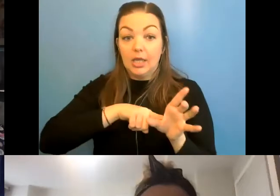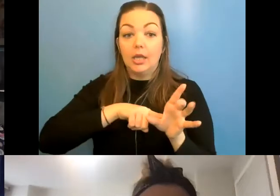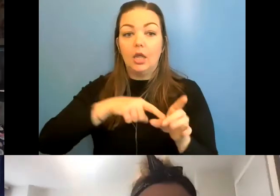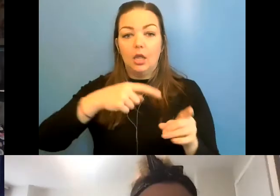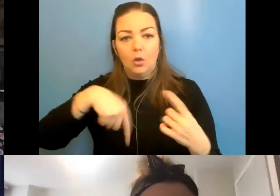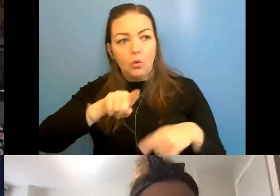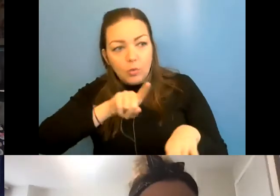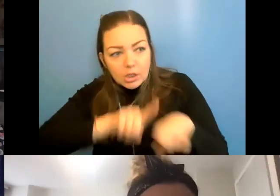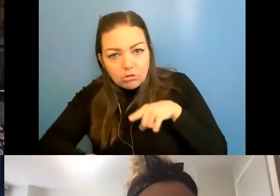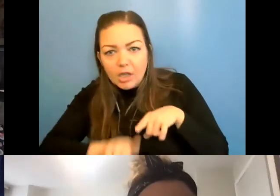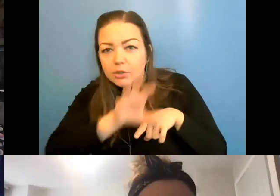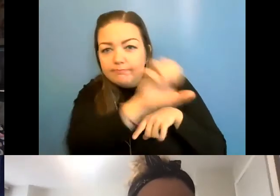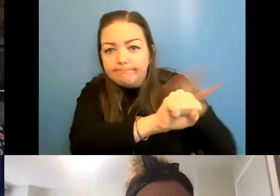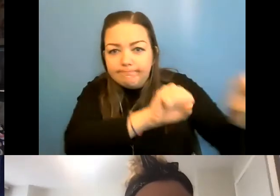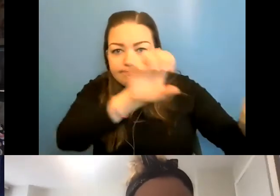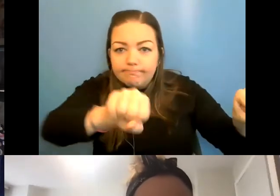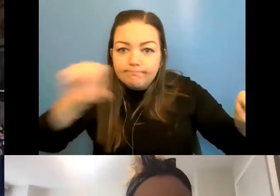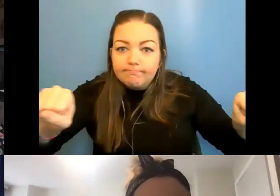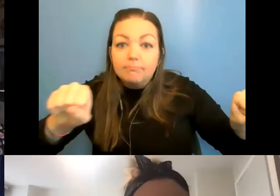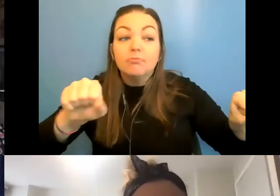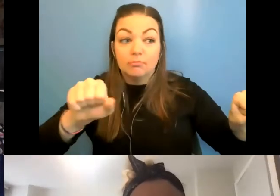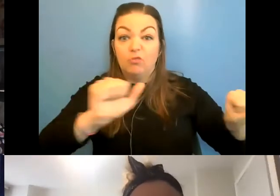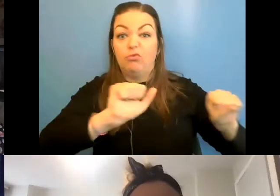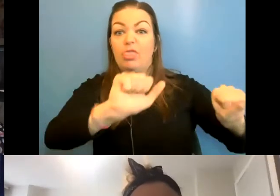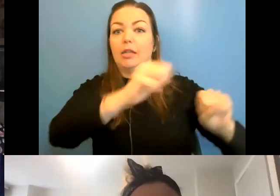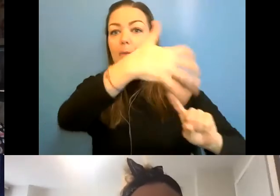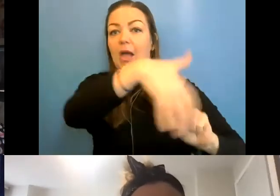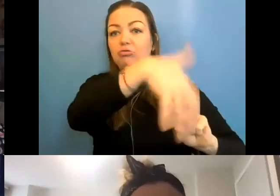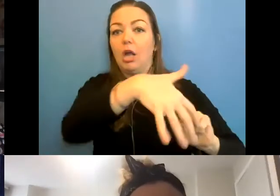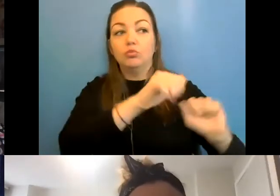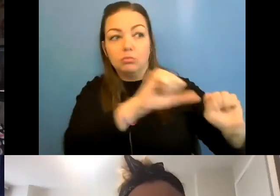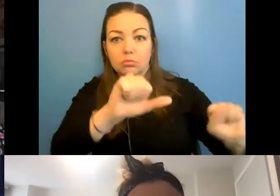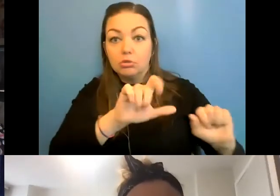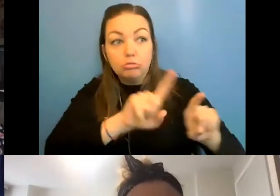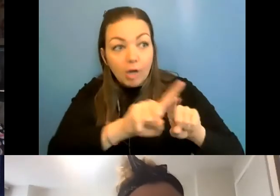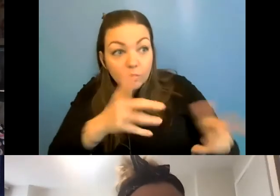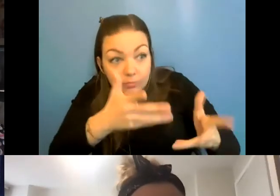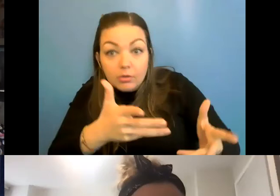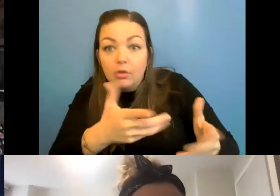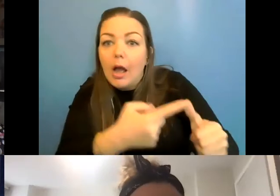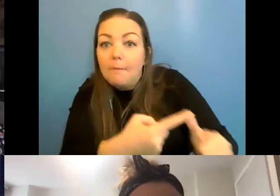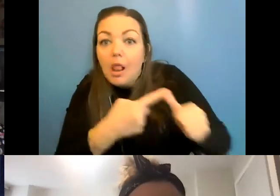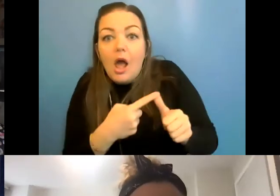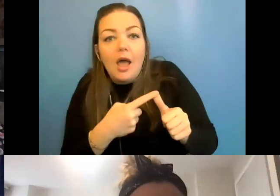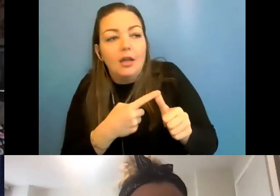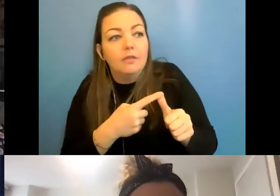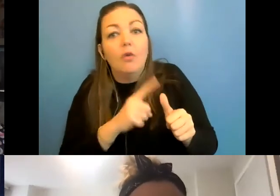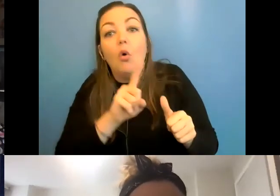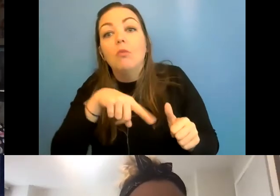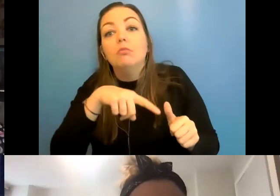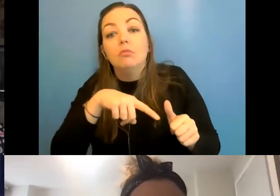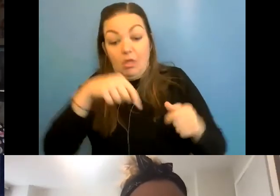best reach artists from those areas and try to encourage them to apply for the round that I mentioned earlier, which opened